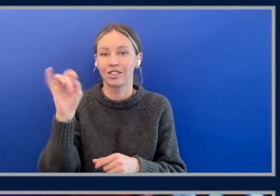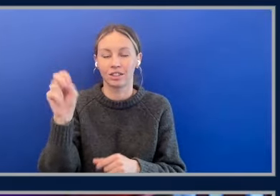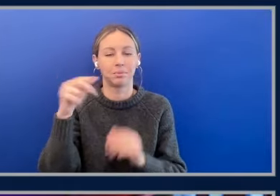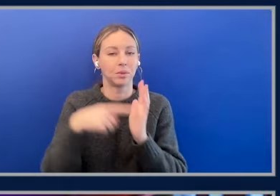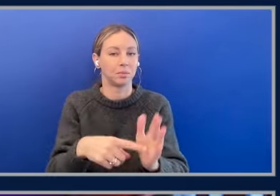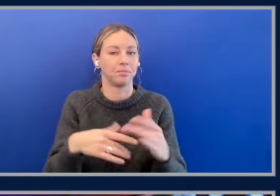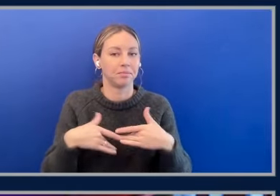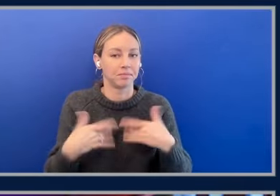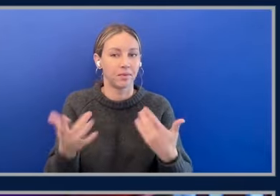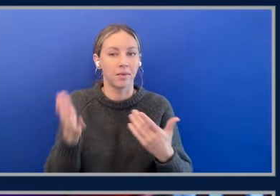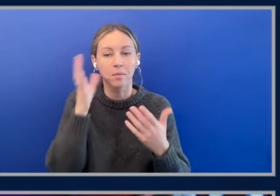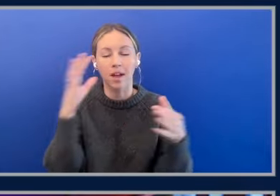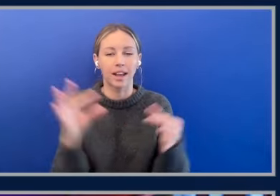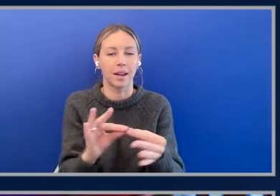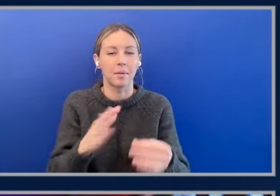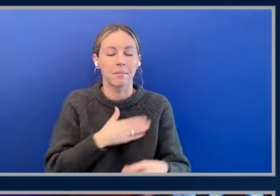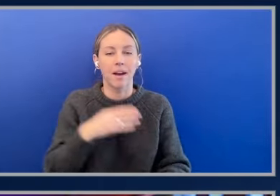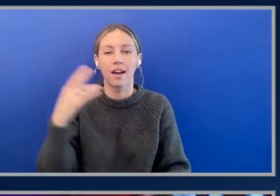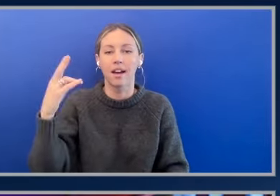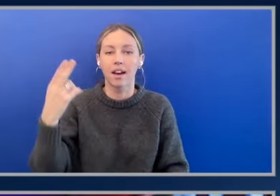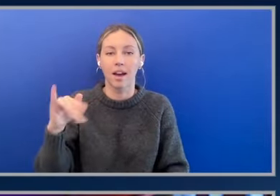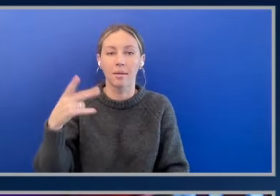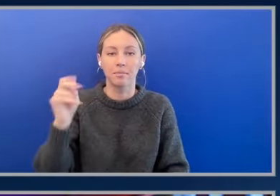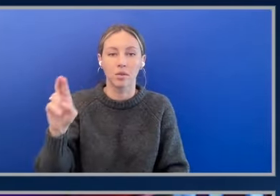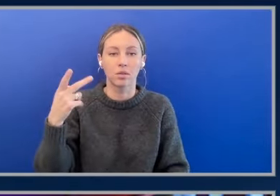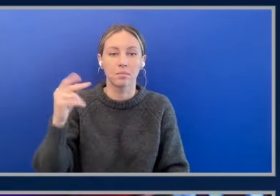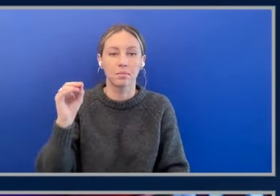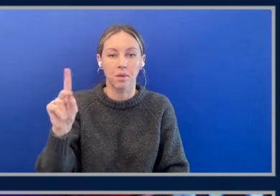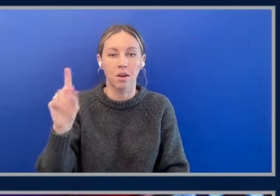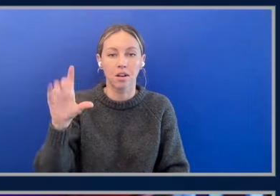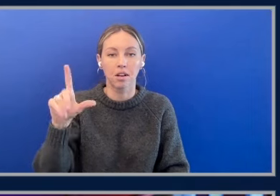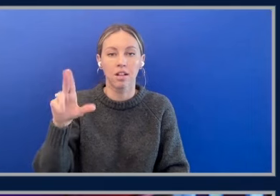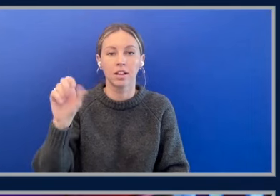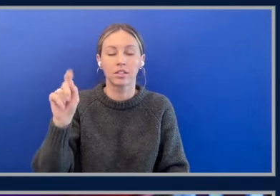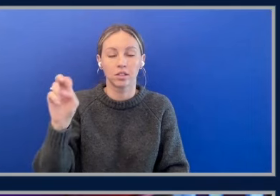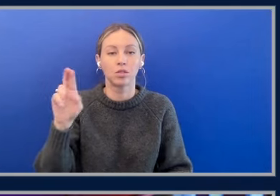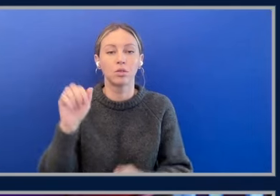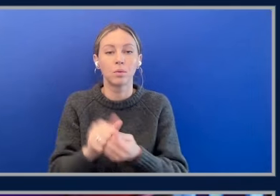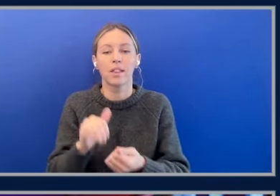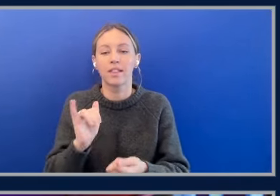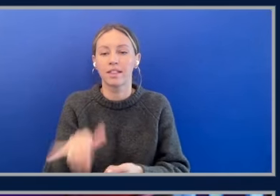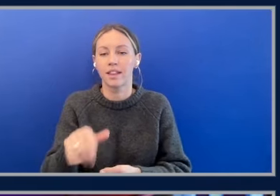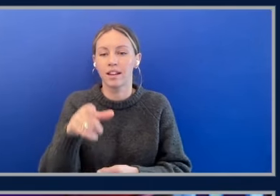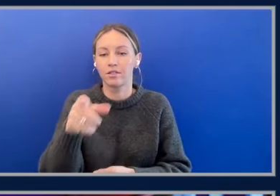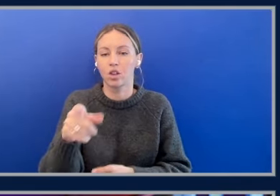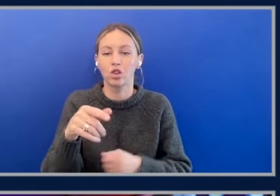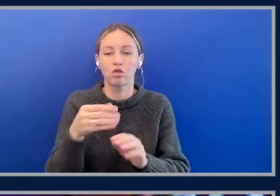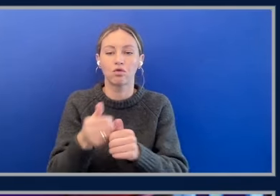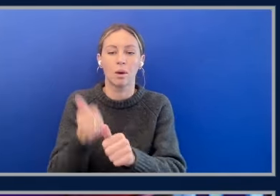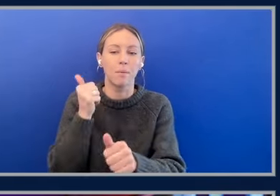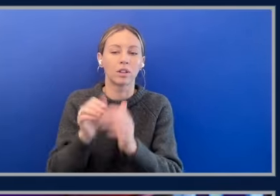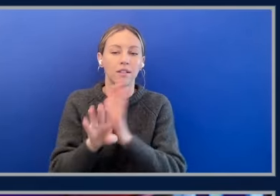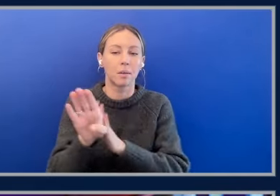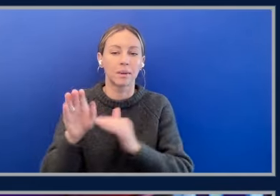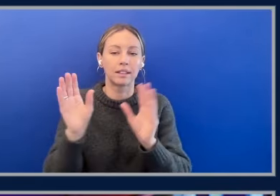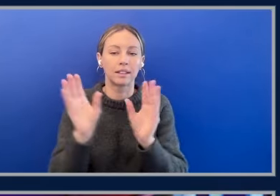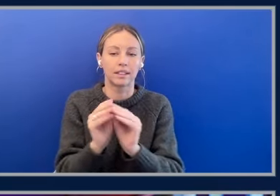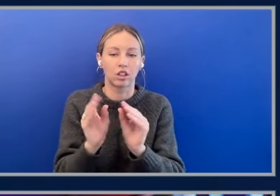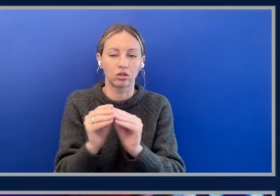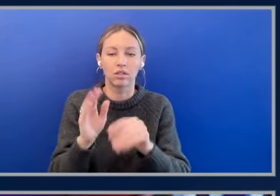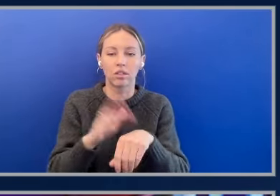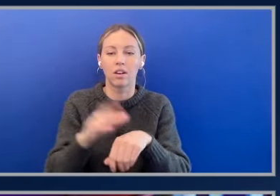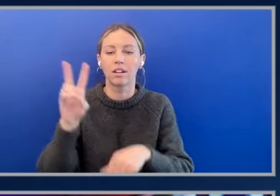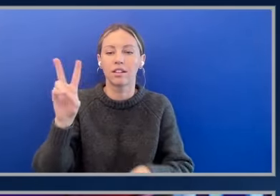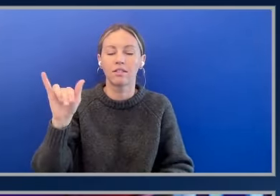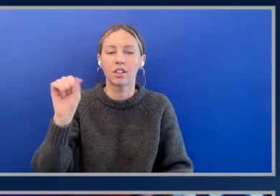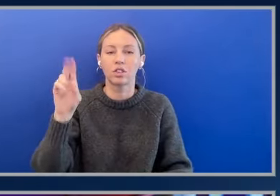am connected to my HyperPod cluster with Visual Studio Remote Development Extension, doing SSH into the cluster, so over